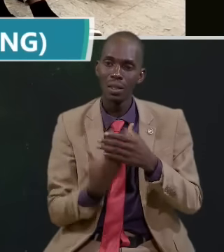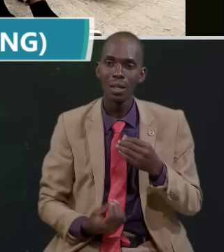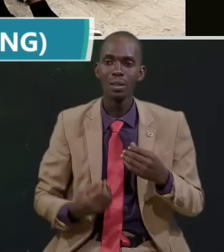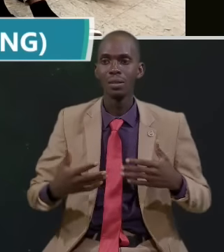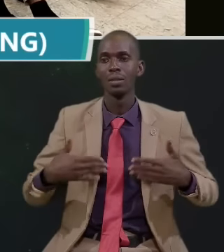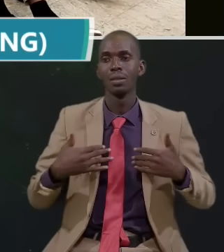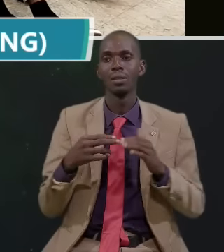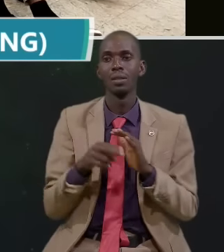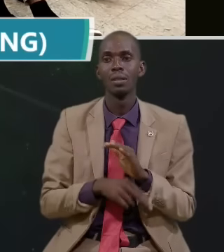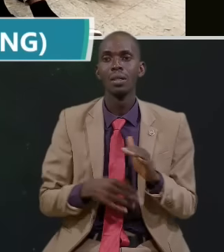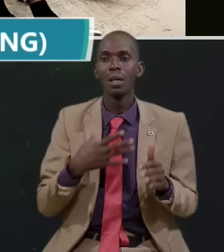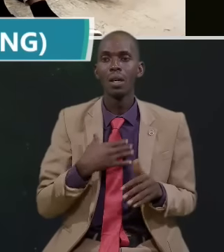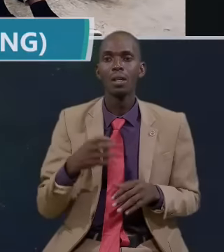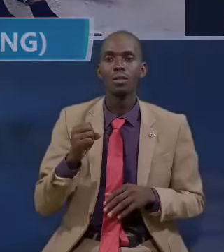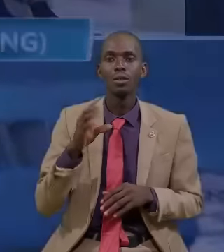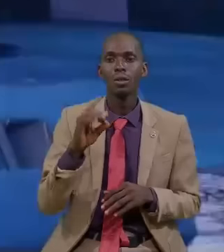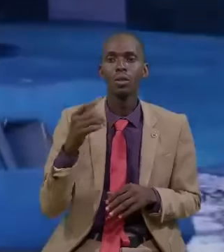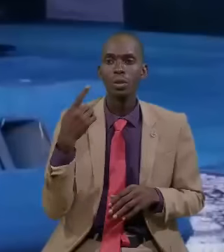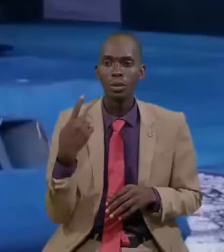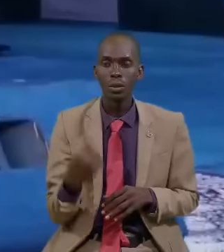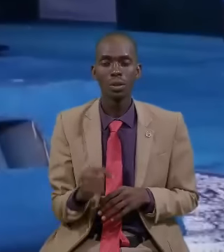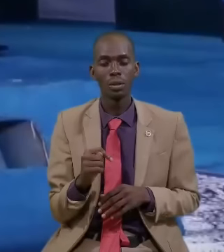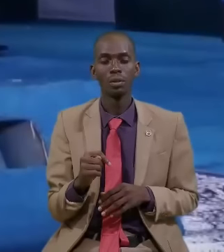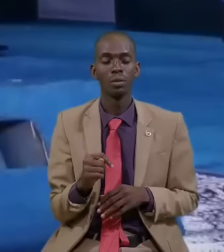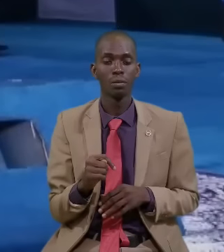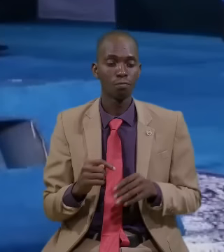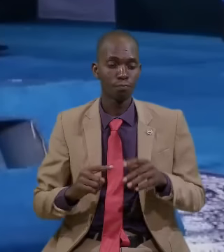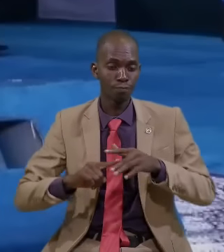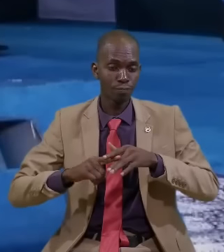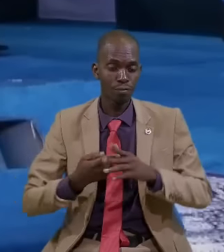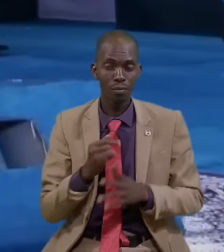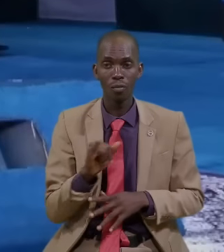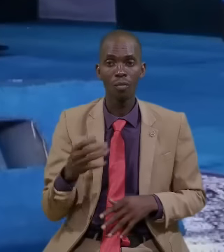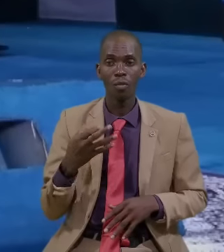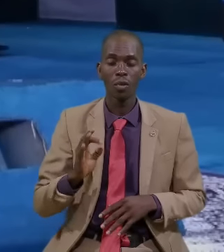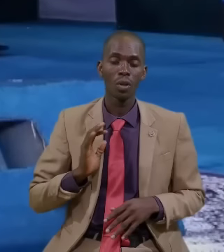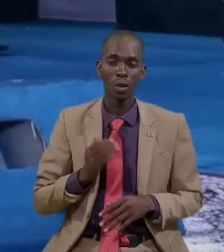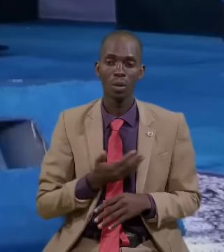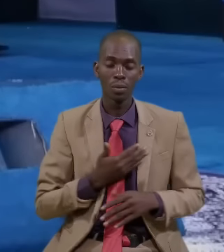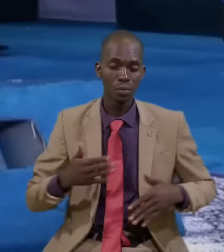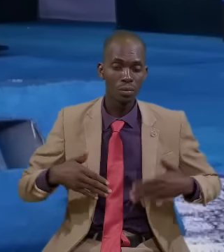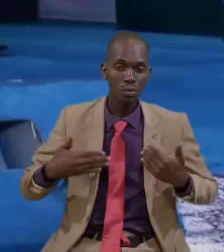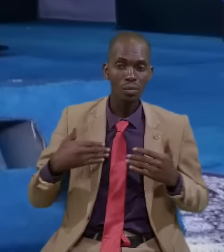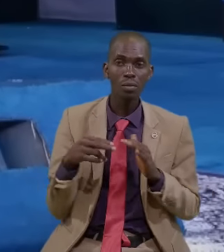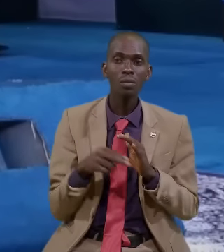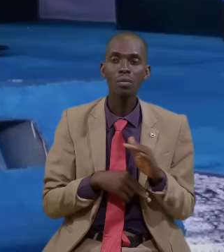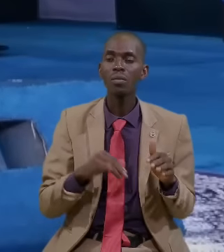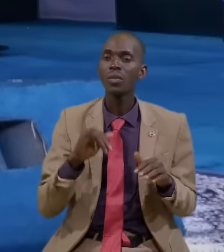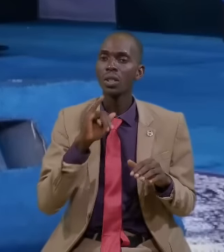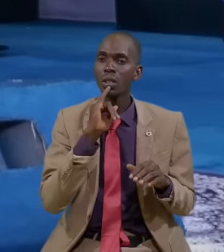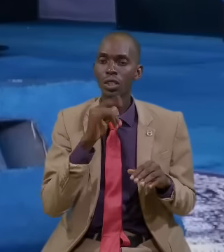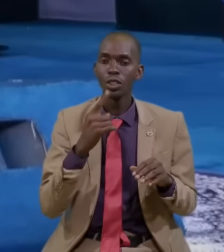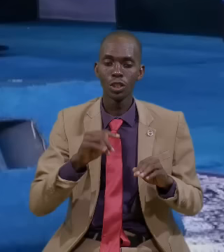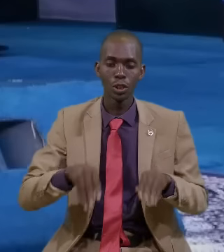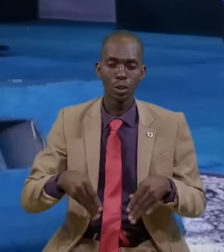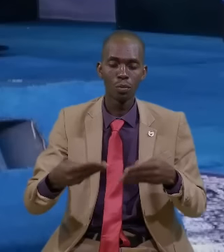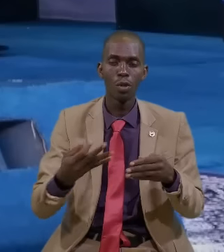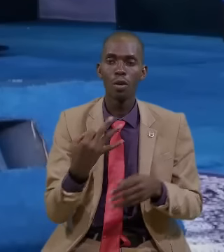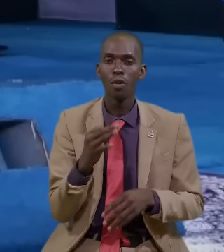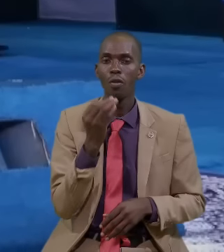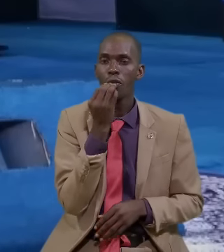the foundation of our happiness and our health is the provision of food that